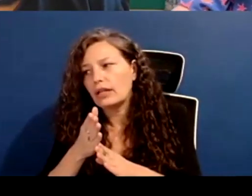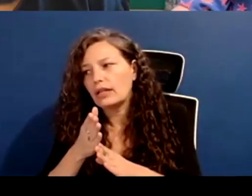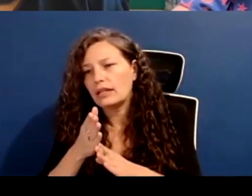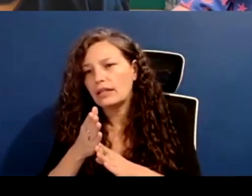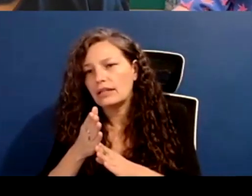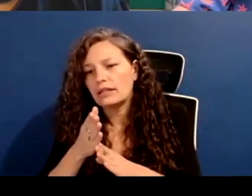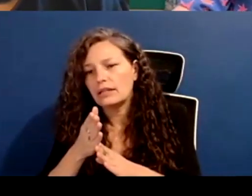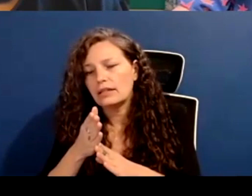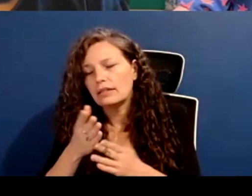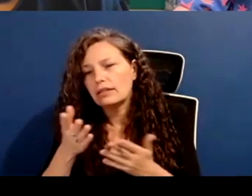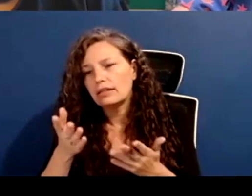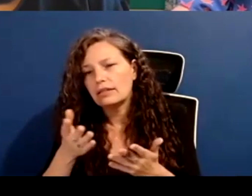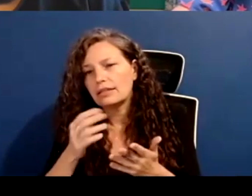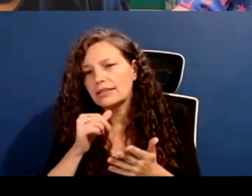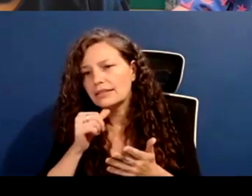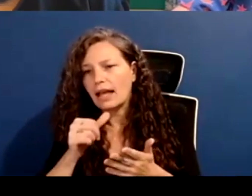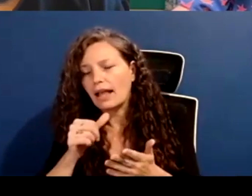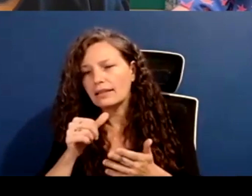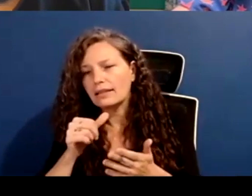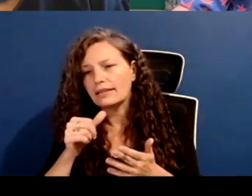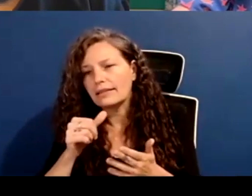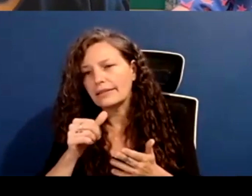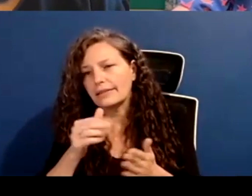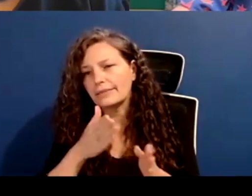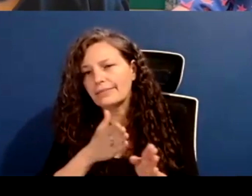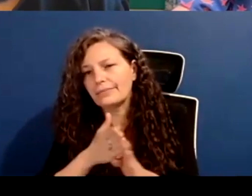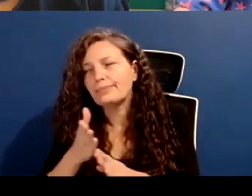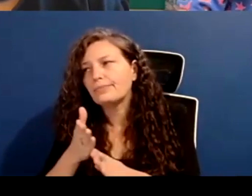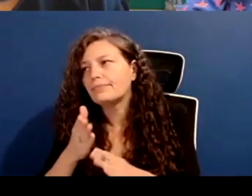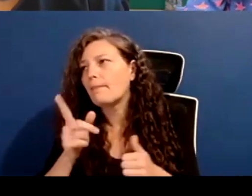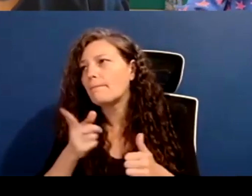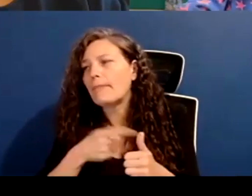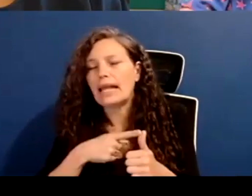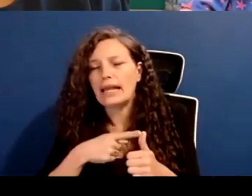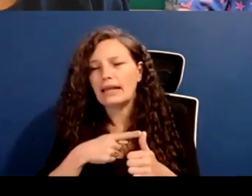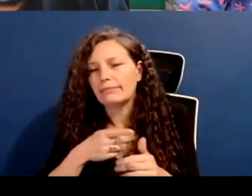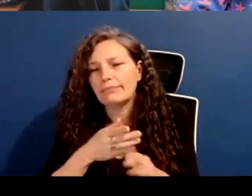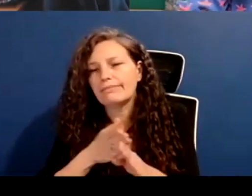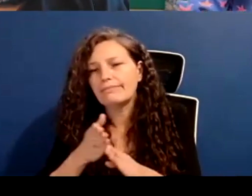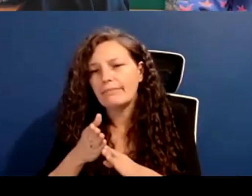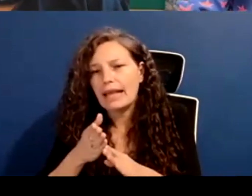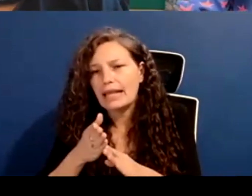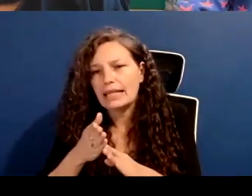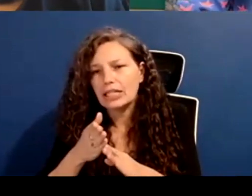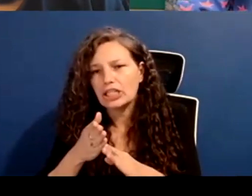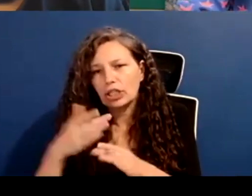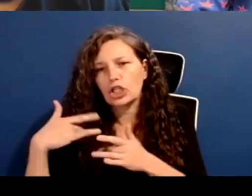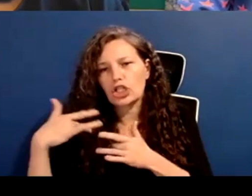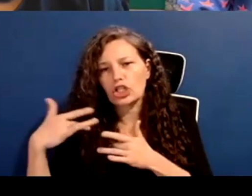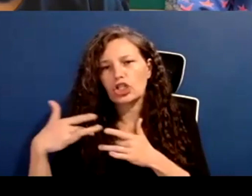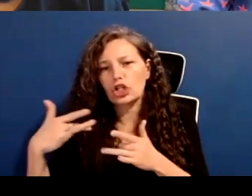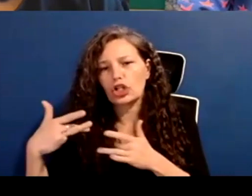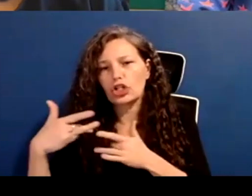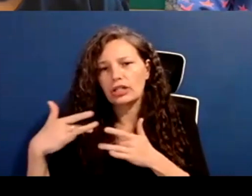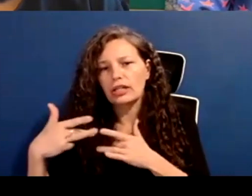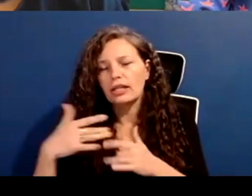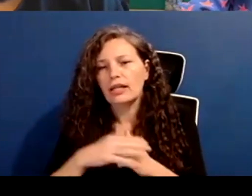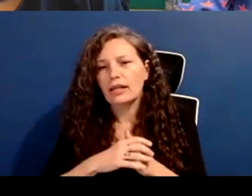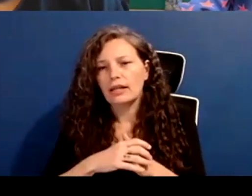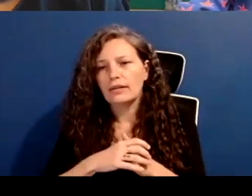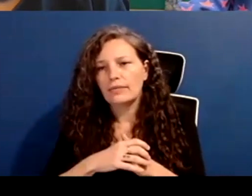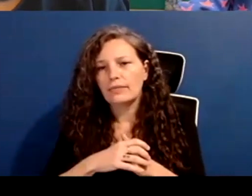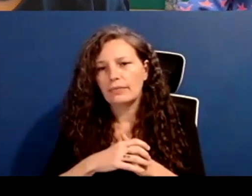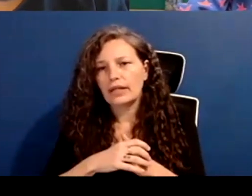curing is not the primary concern, but that's also, as we put it up against the lens of